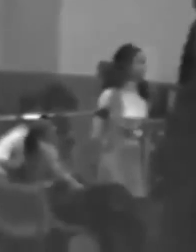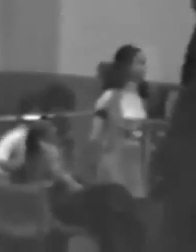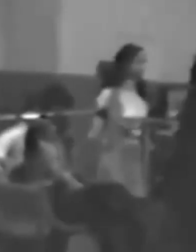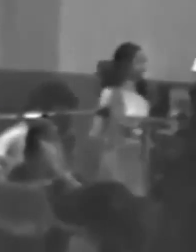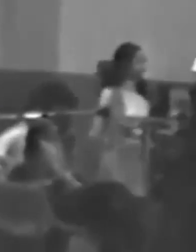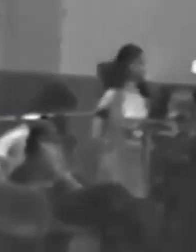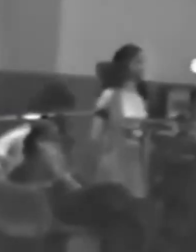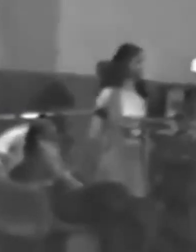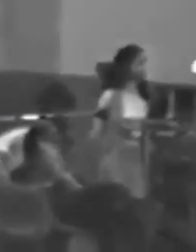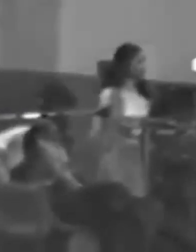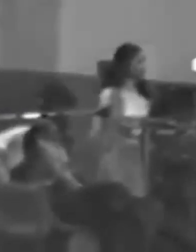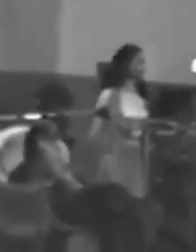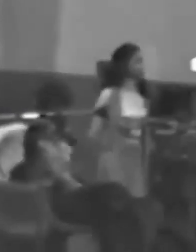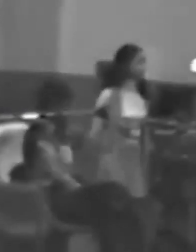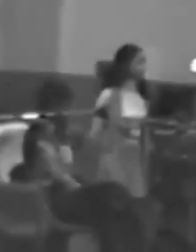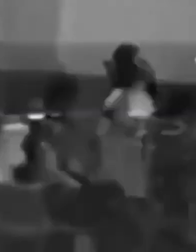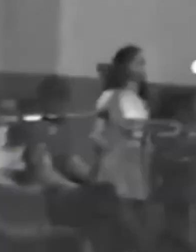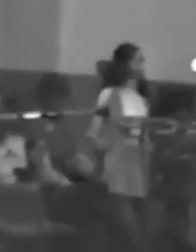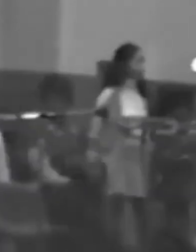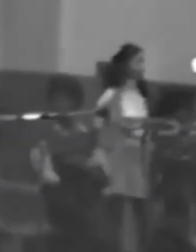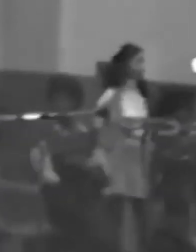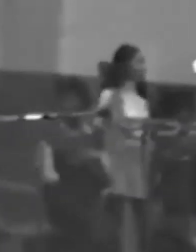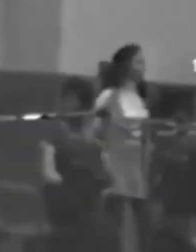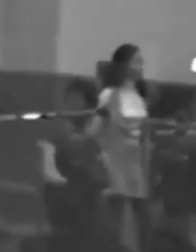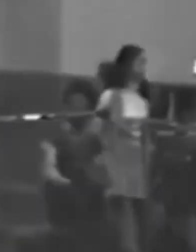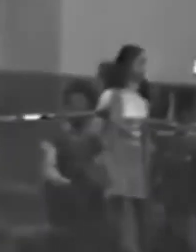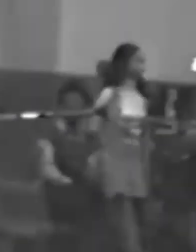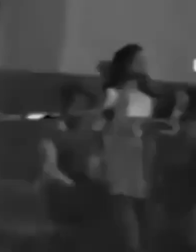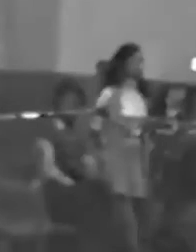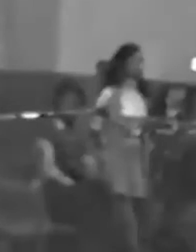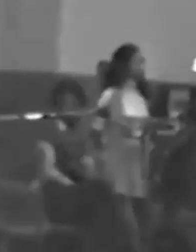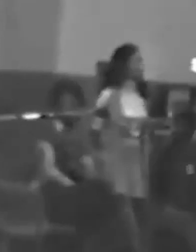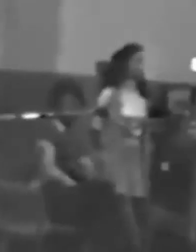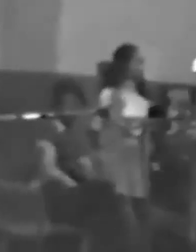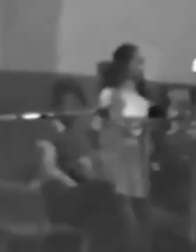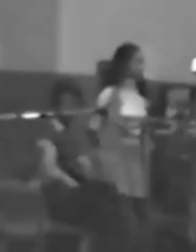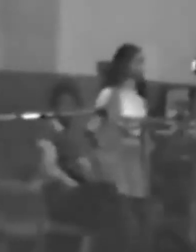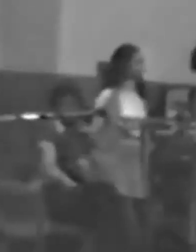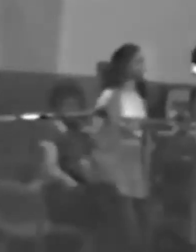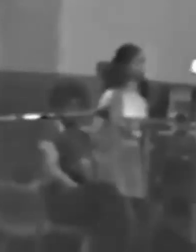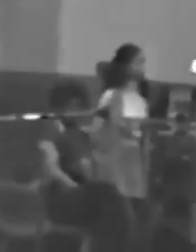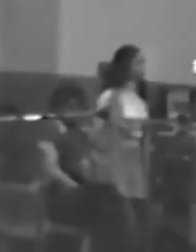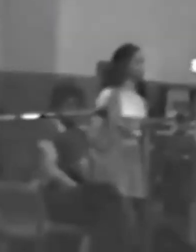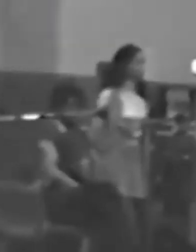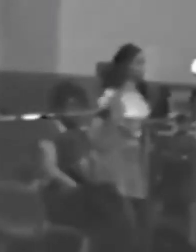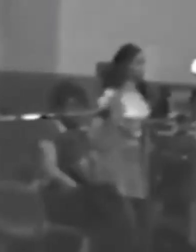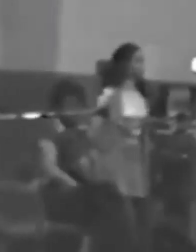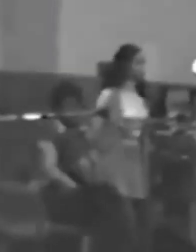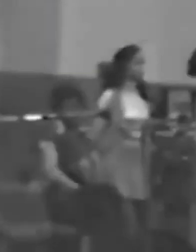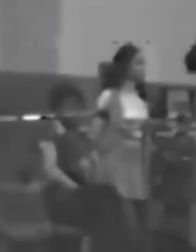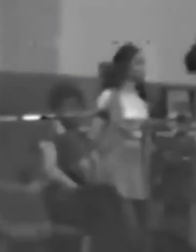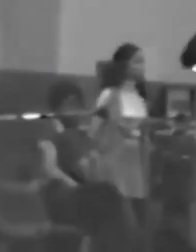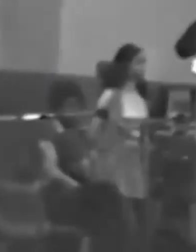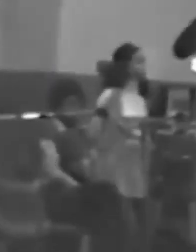I don't think that very many people would disagree that there was some kind of attempt